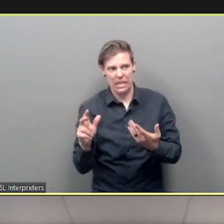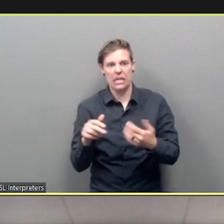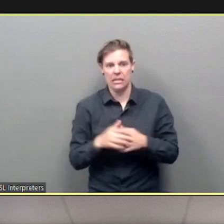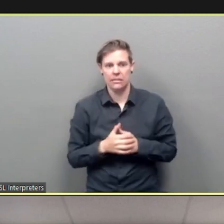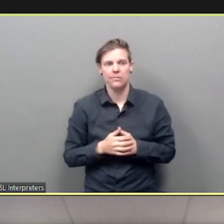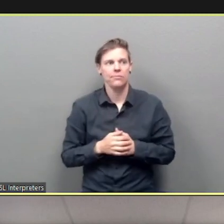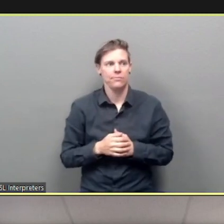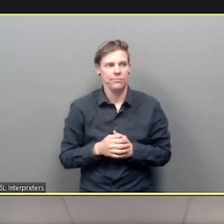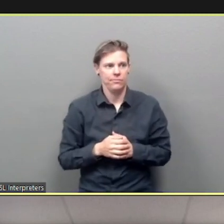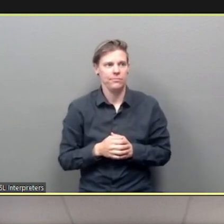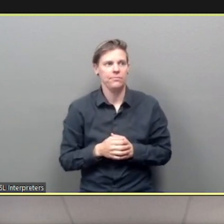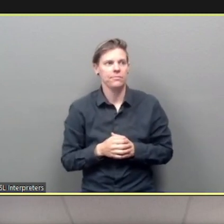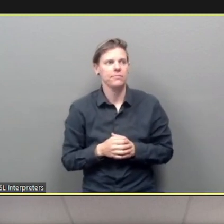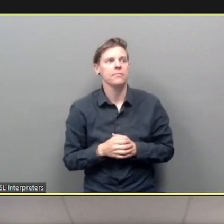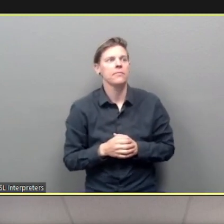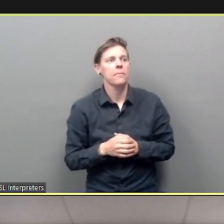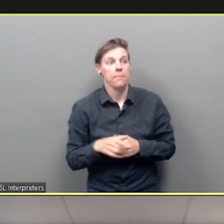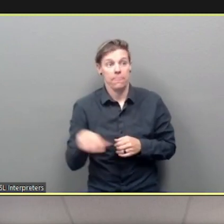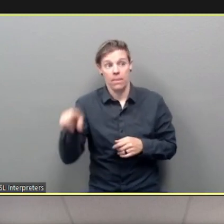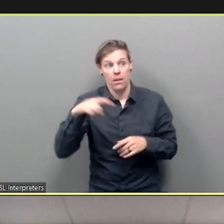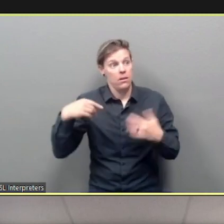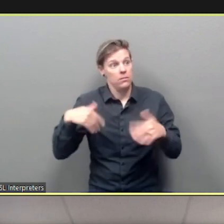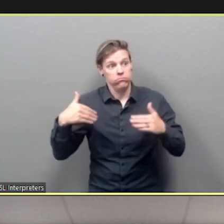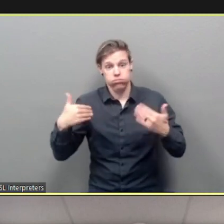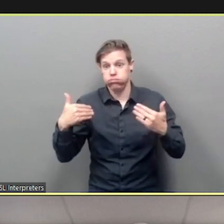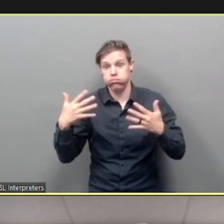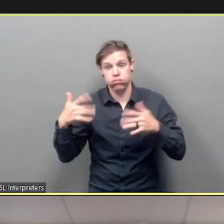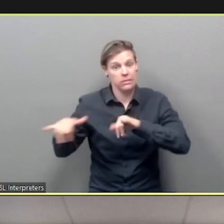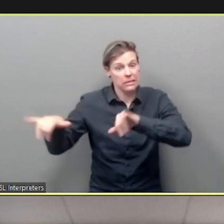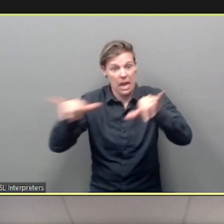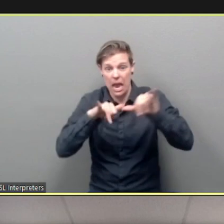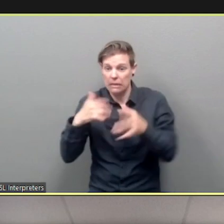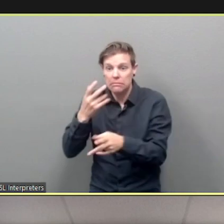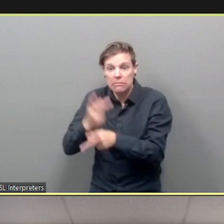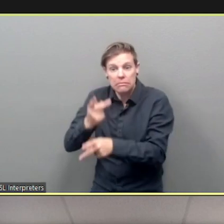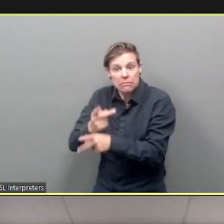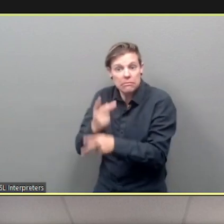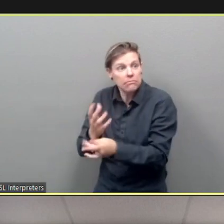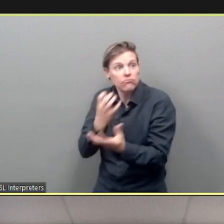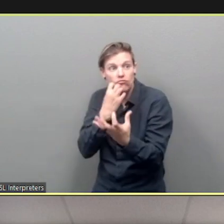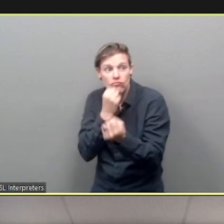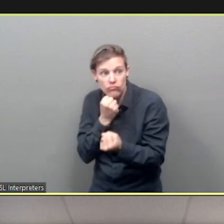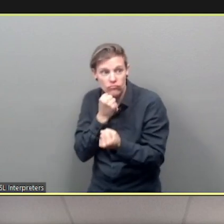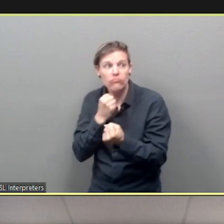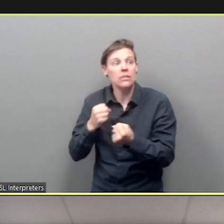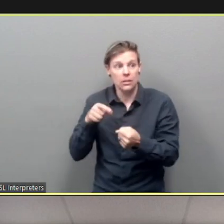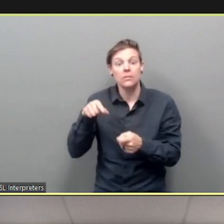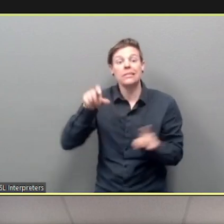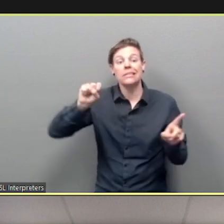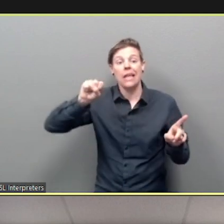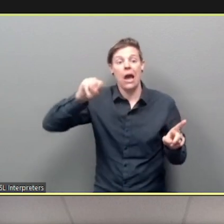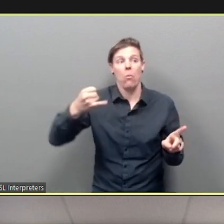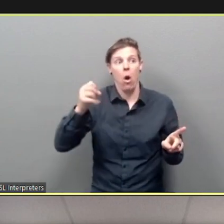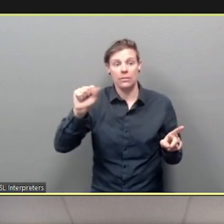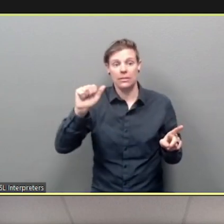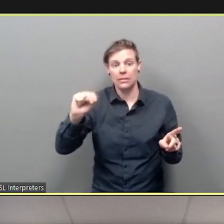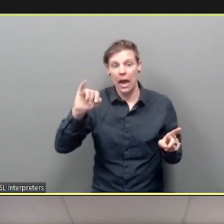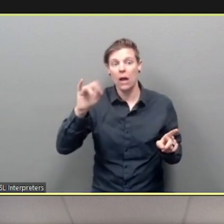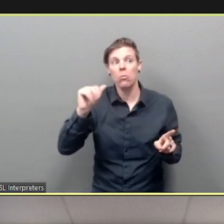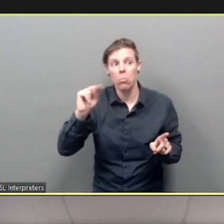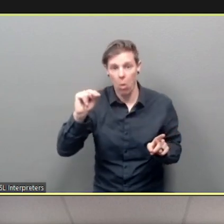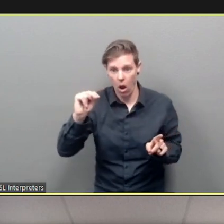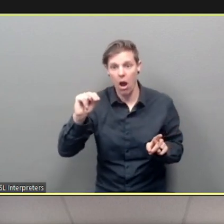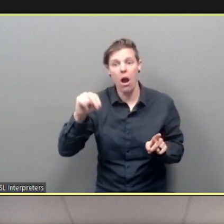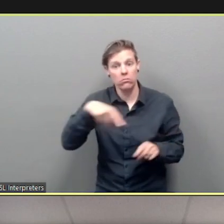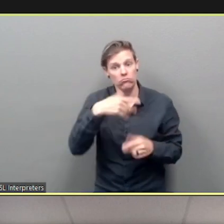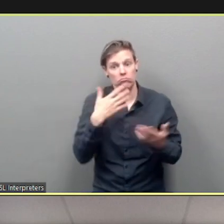And they declared crisis standards of care, and of course, San Juan Regional Medical Center, first hospital to declare crisis standards of